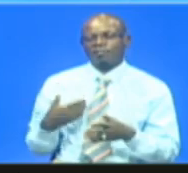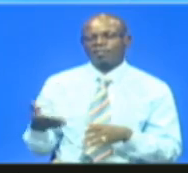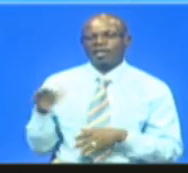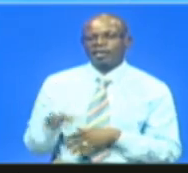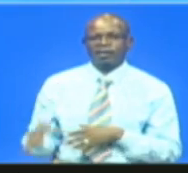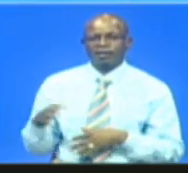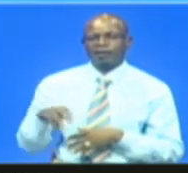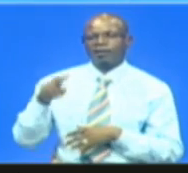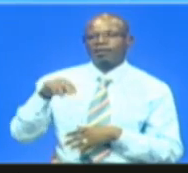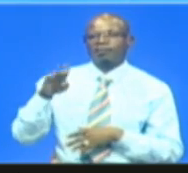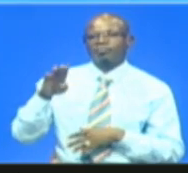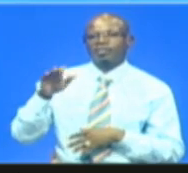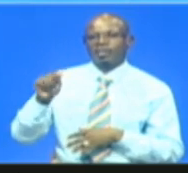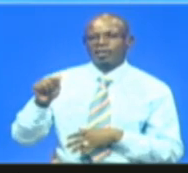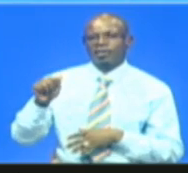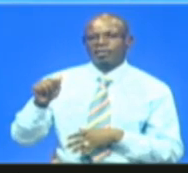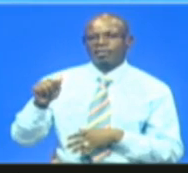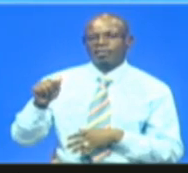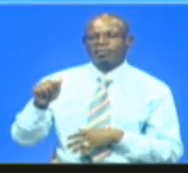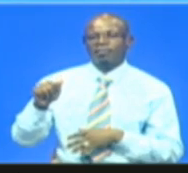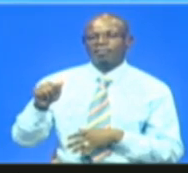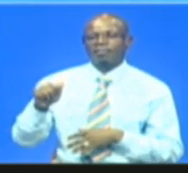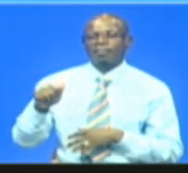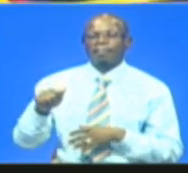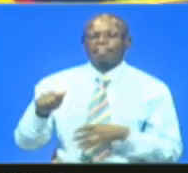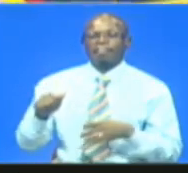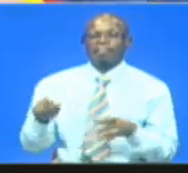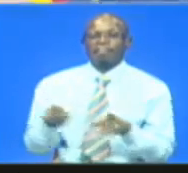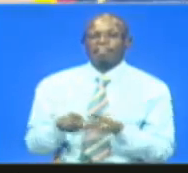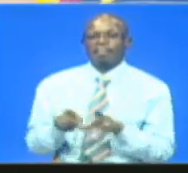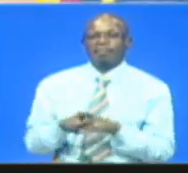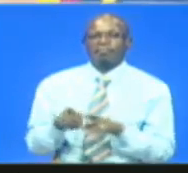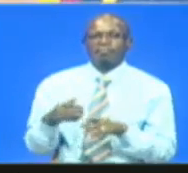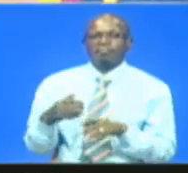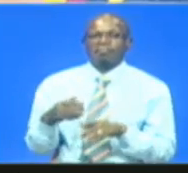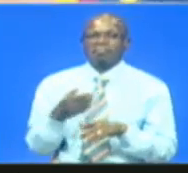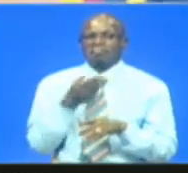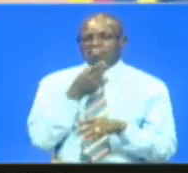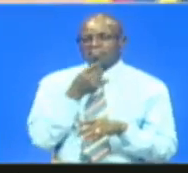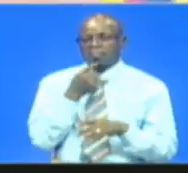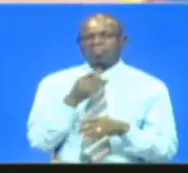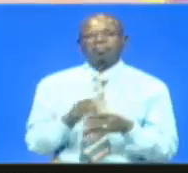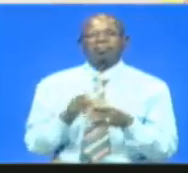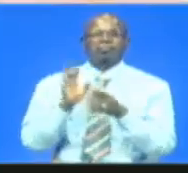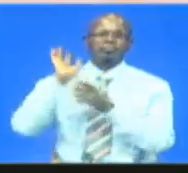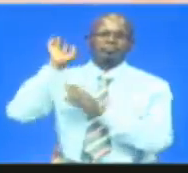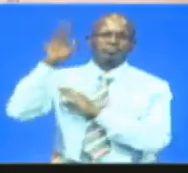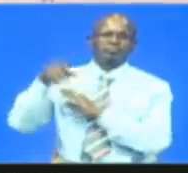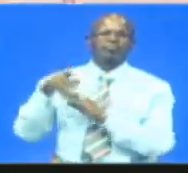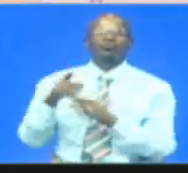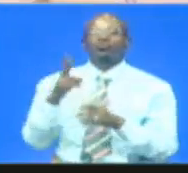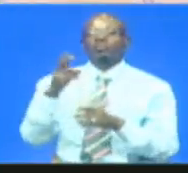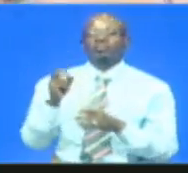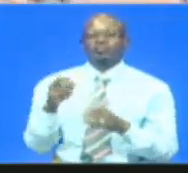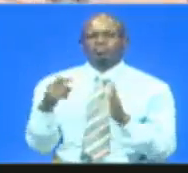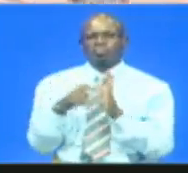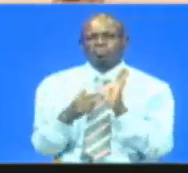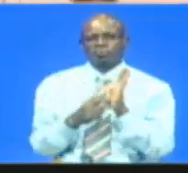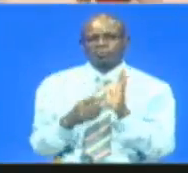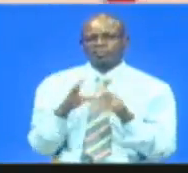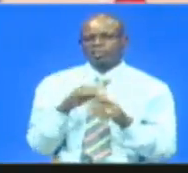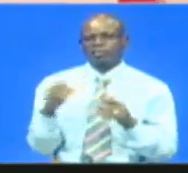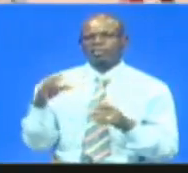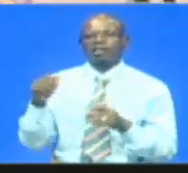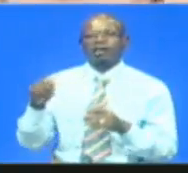Conference semifinal series at 1-ups. CJ McClellan scored 20 points and Kanter had 15 Blazers points and 9 rebounds,